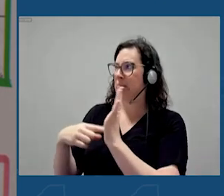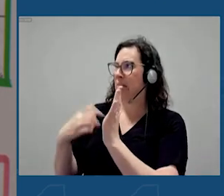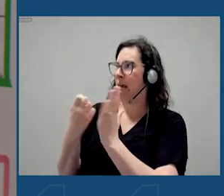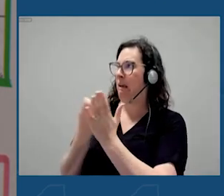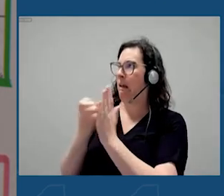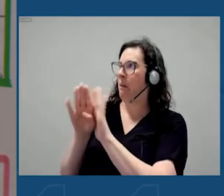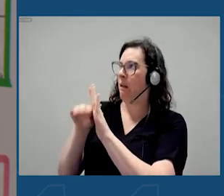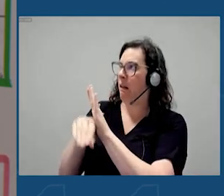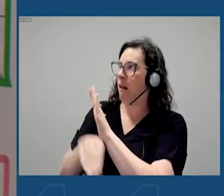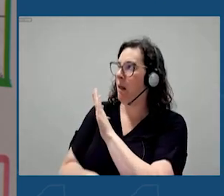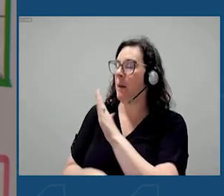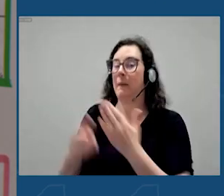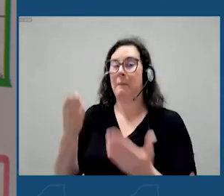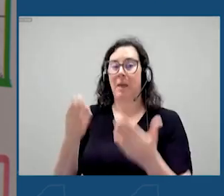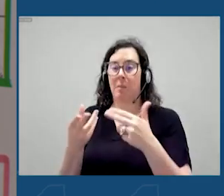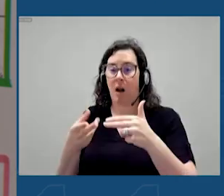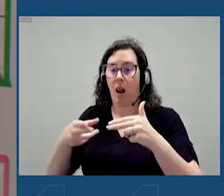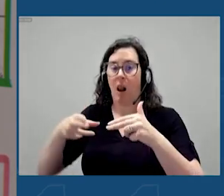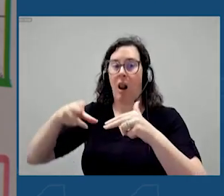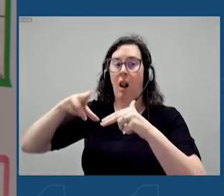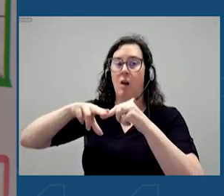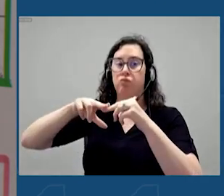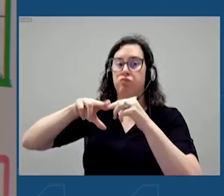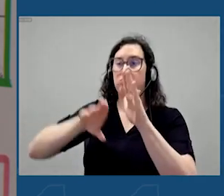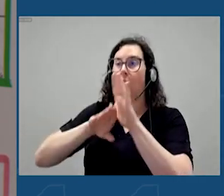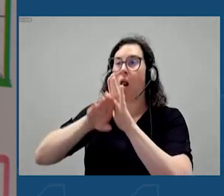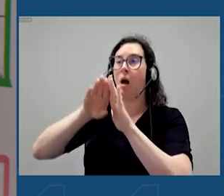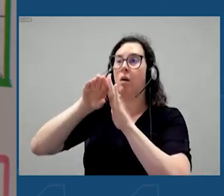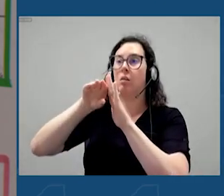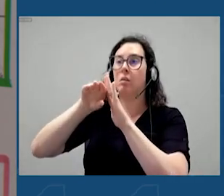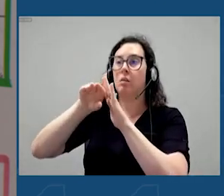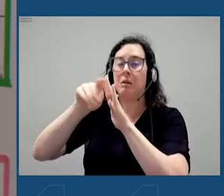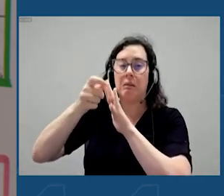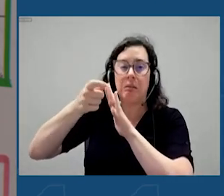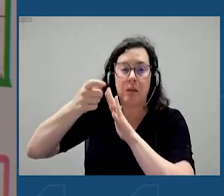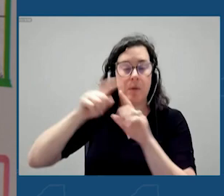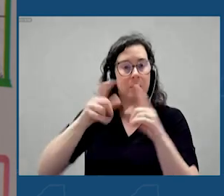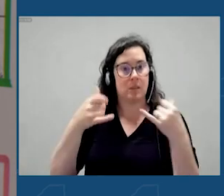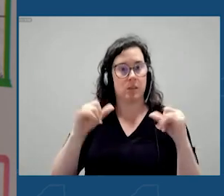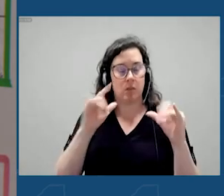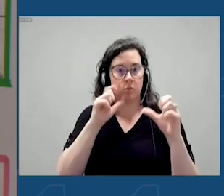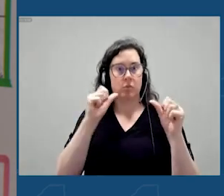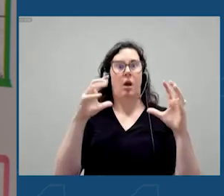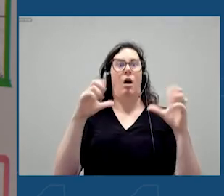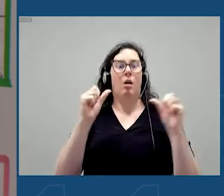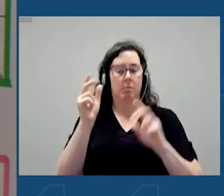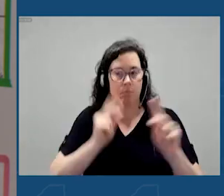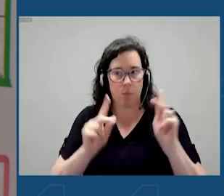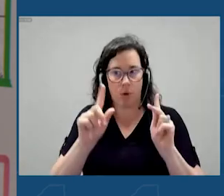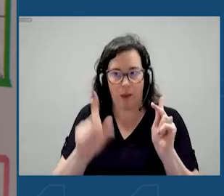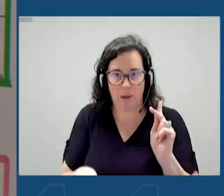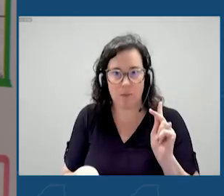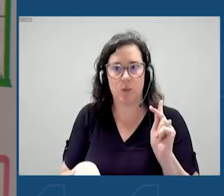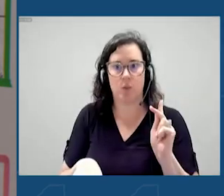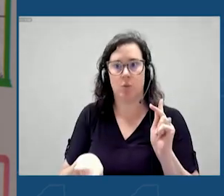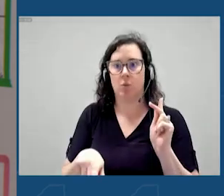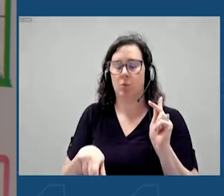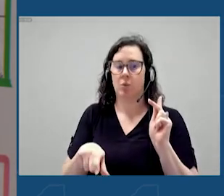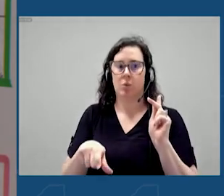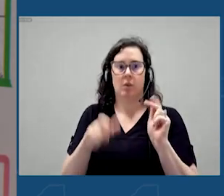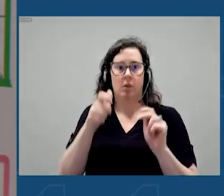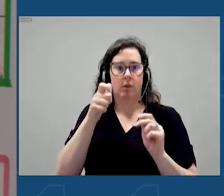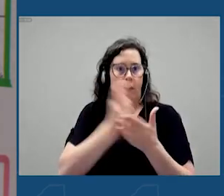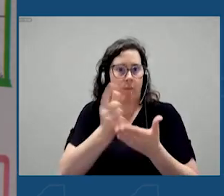out a little bit, but it is still shocking when people have to open up their weekly bills or pay